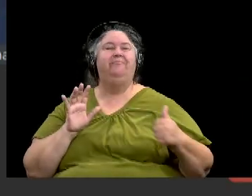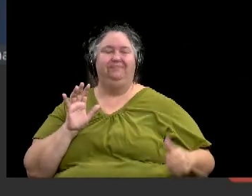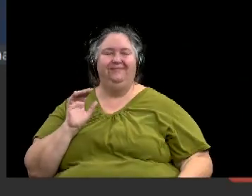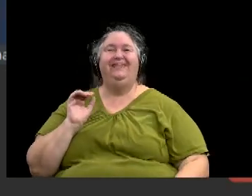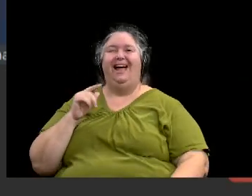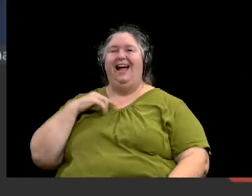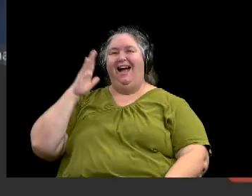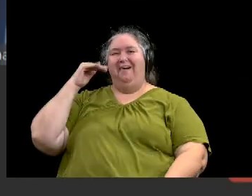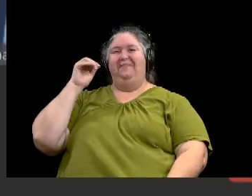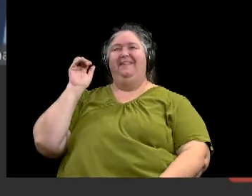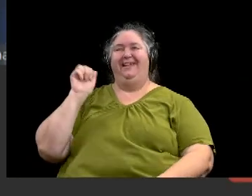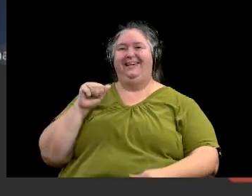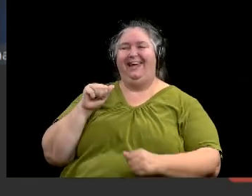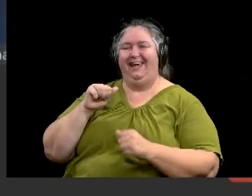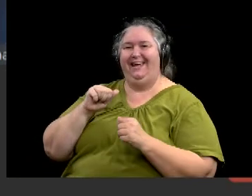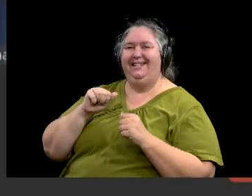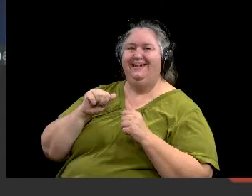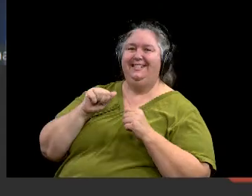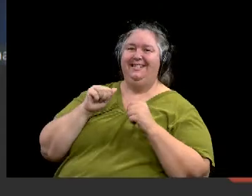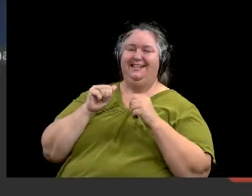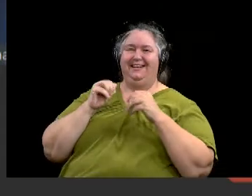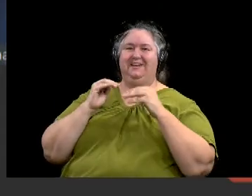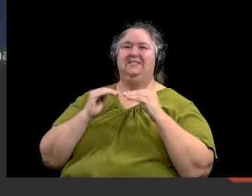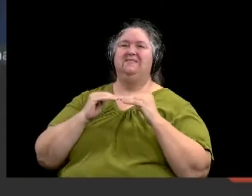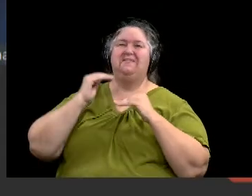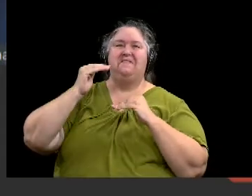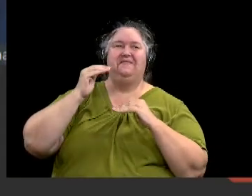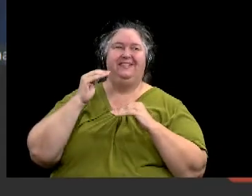6 months or so is my hope.